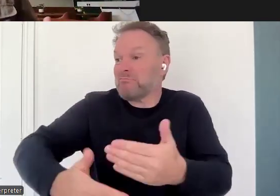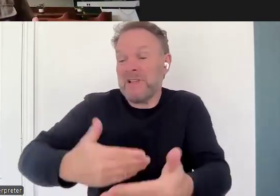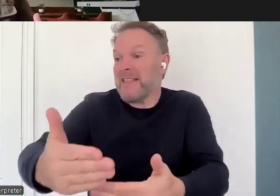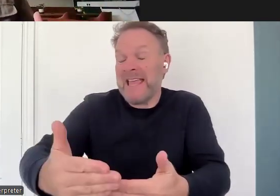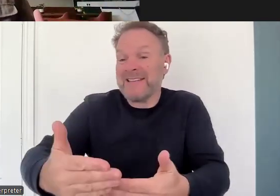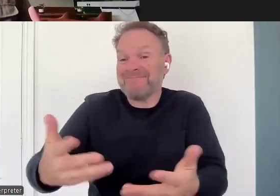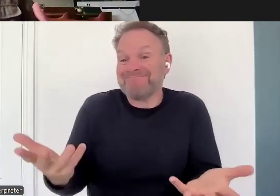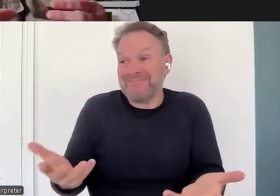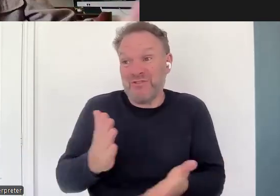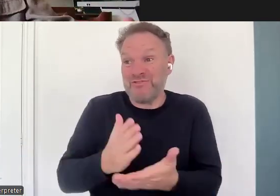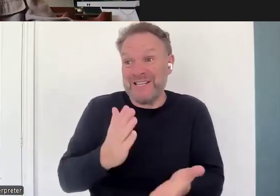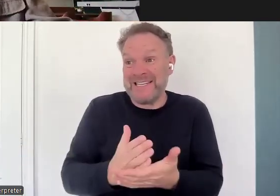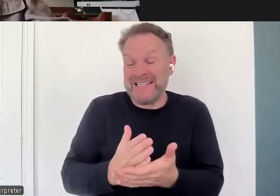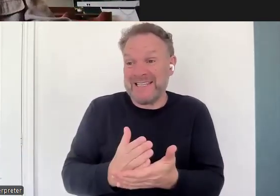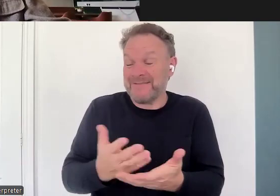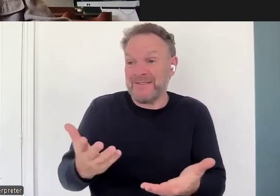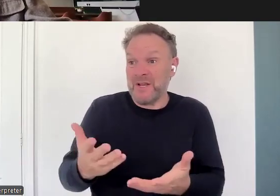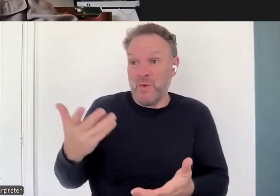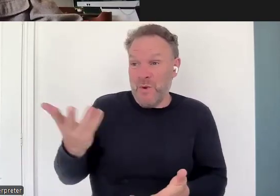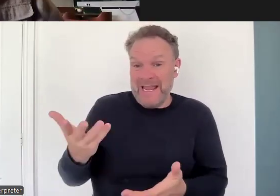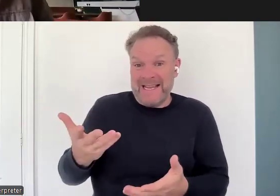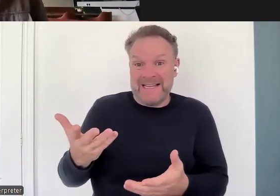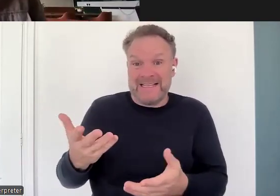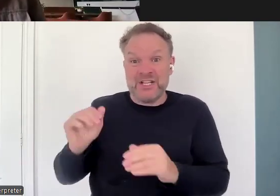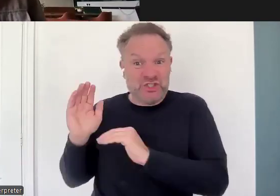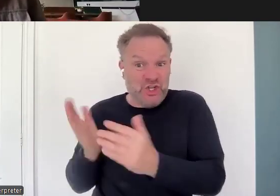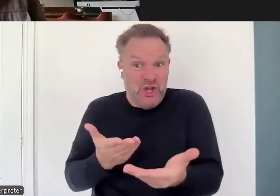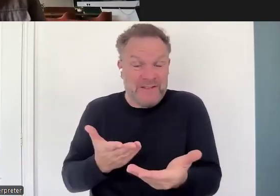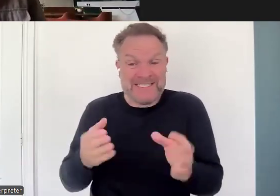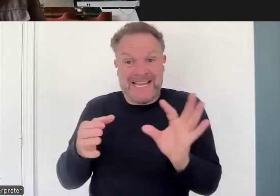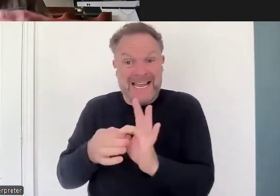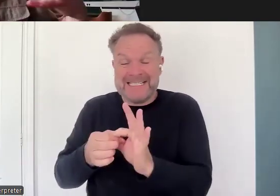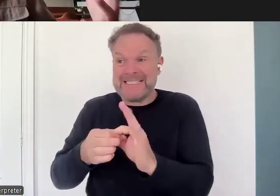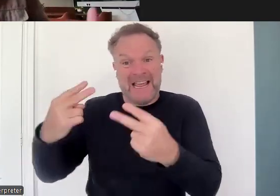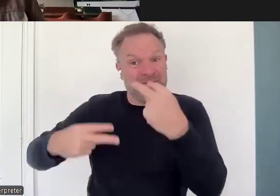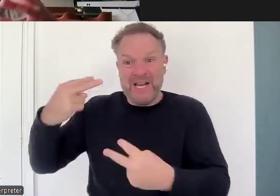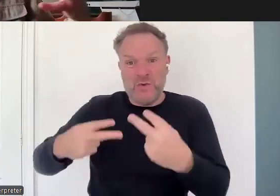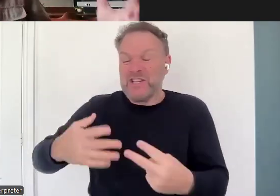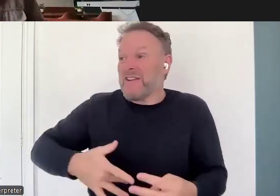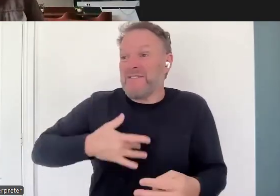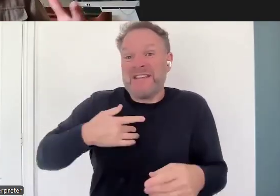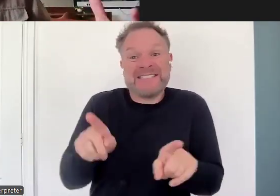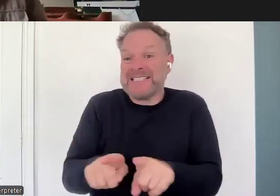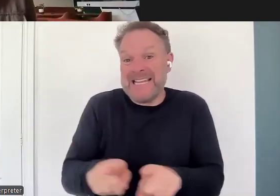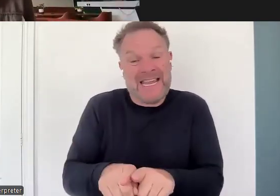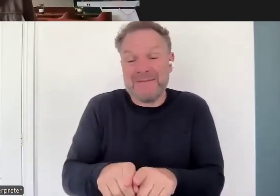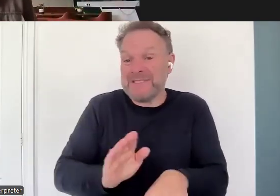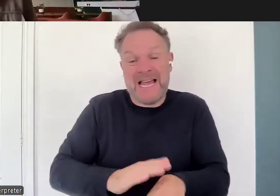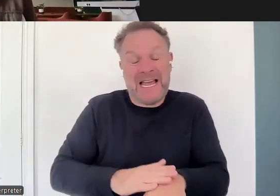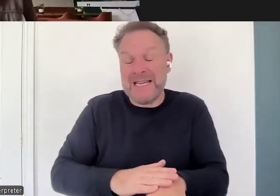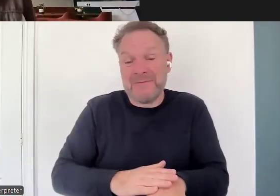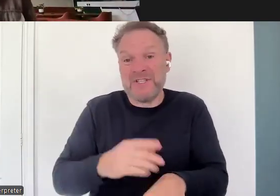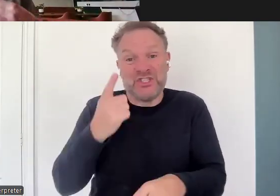blurred where the evaluation ends and the service starts. It should just feel part of the value-added